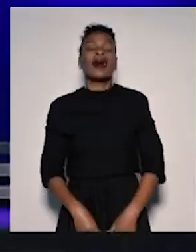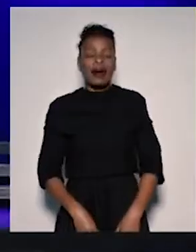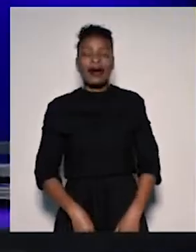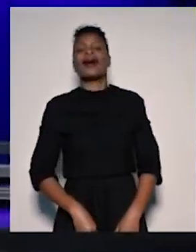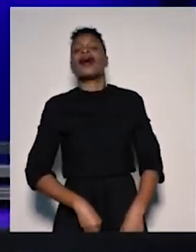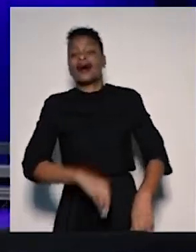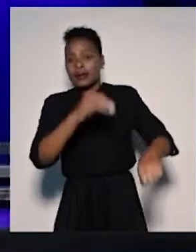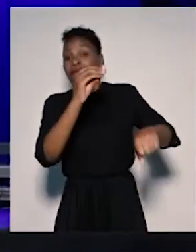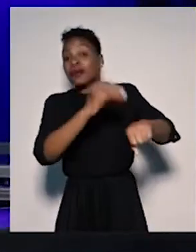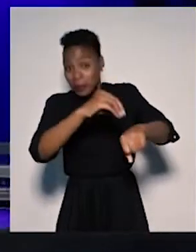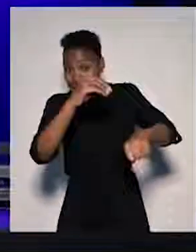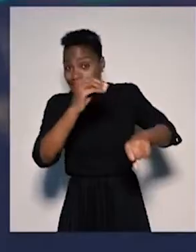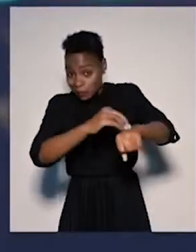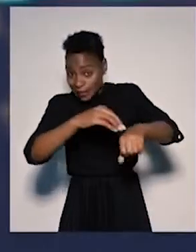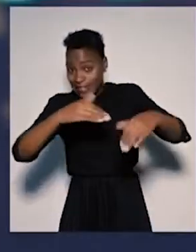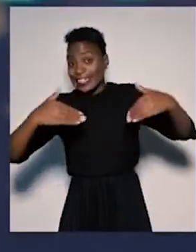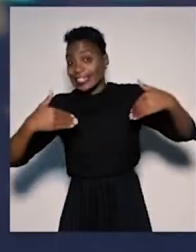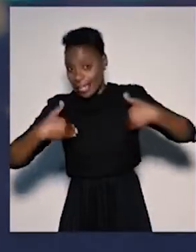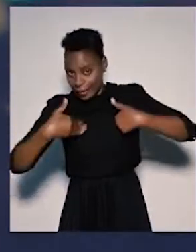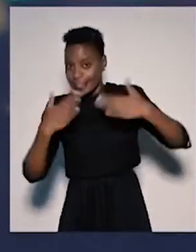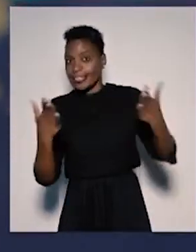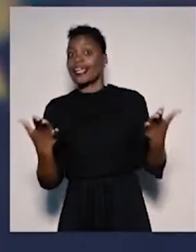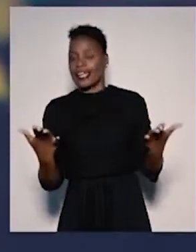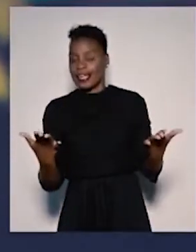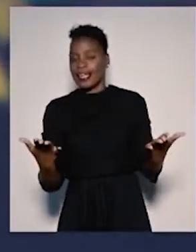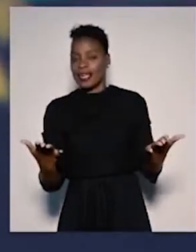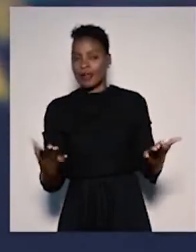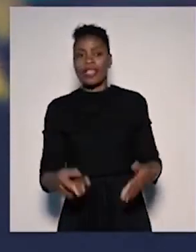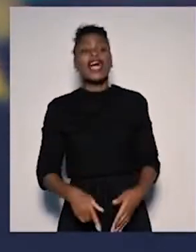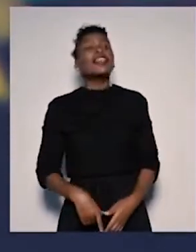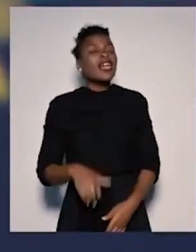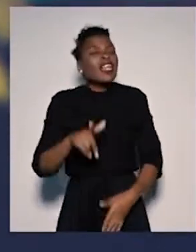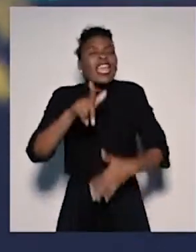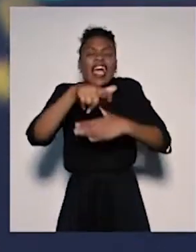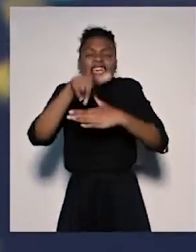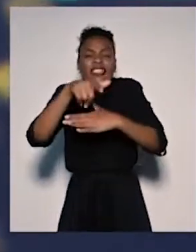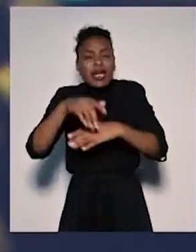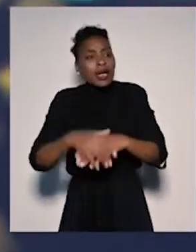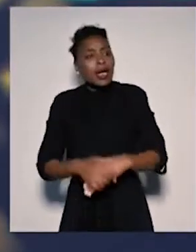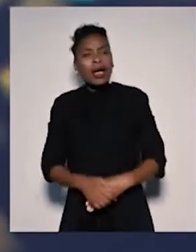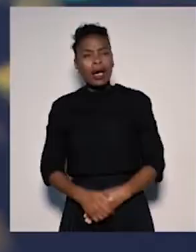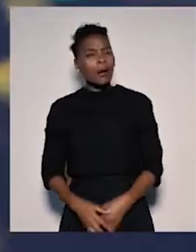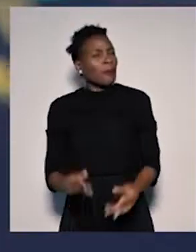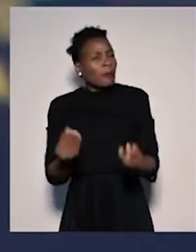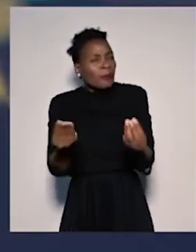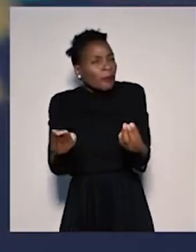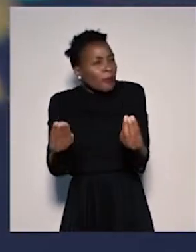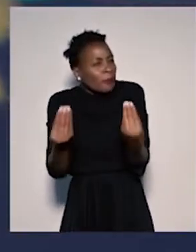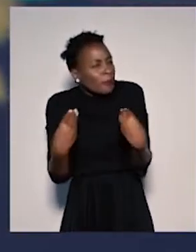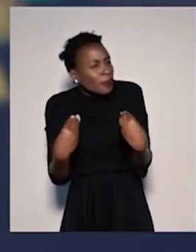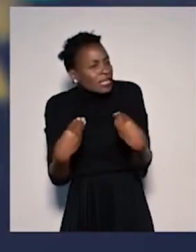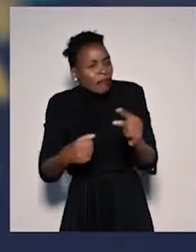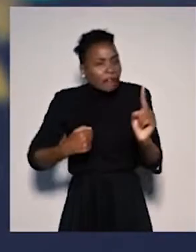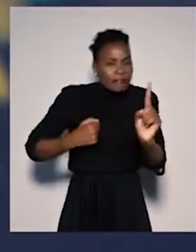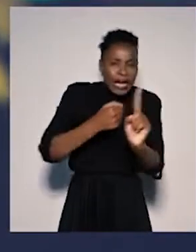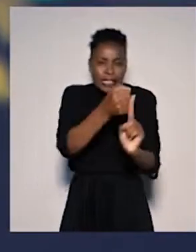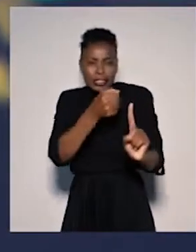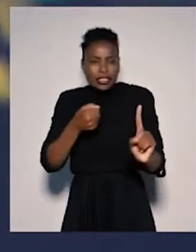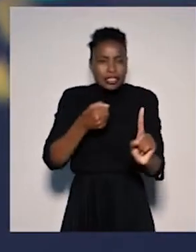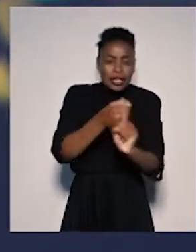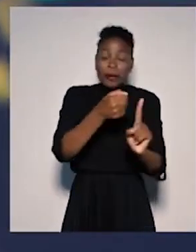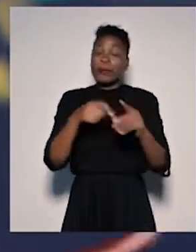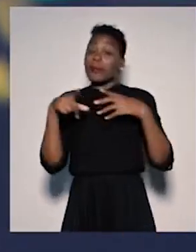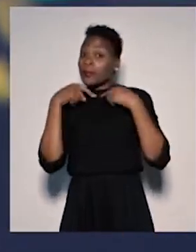Toye. Yeah. And then they themselves, they start finding out that even if they were fighting side by side to push the pastor